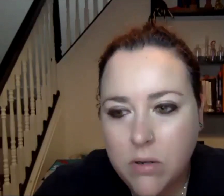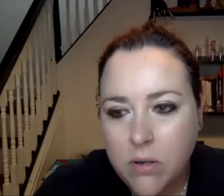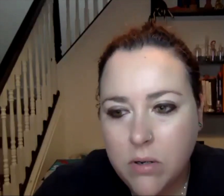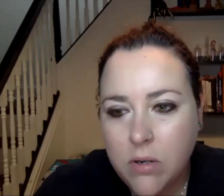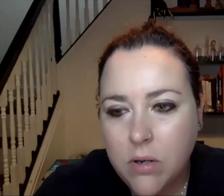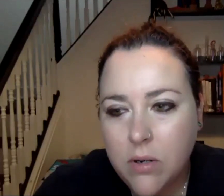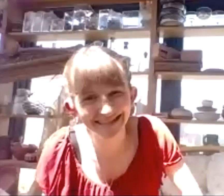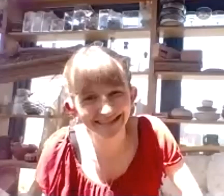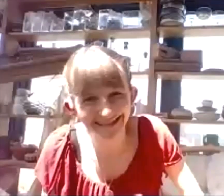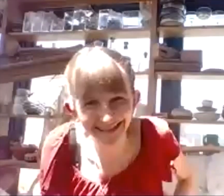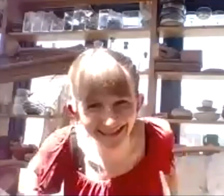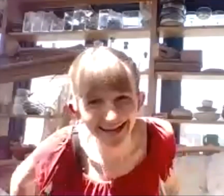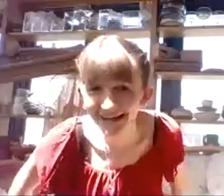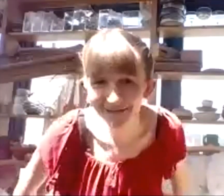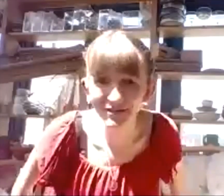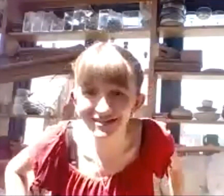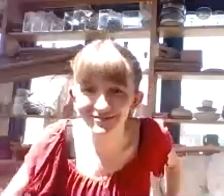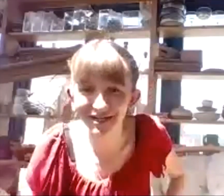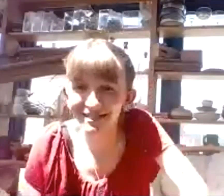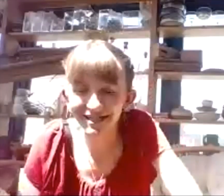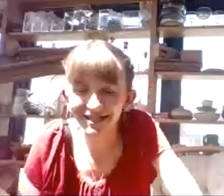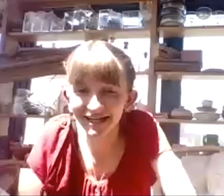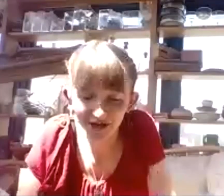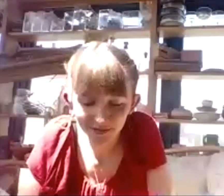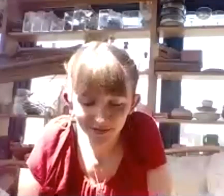Oh, that's it can be really hard sometimes. Like again,